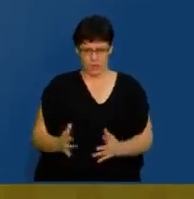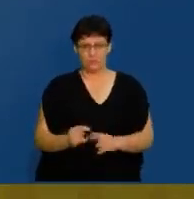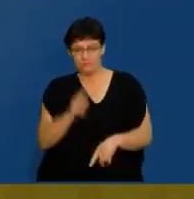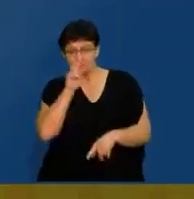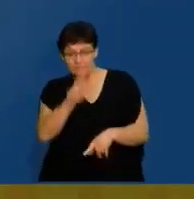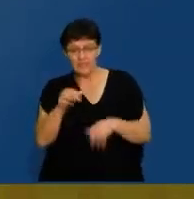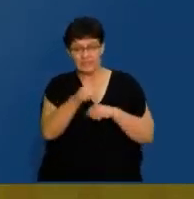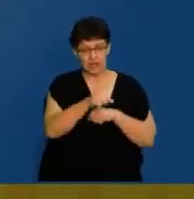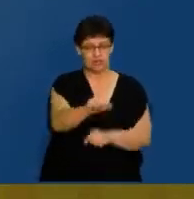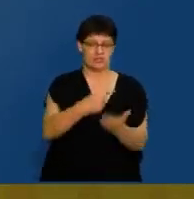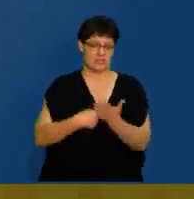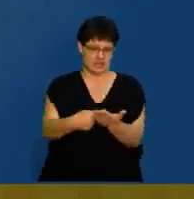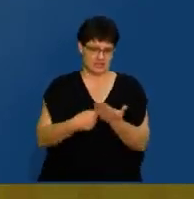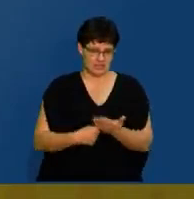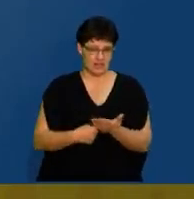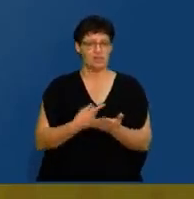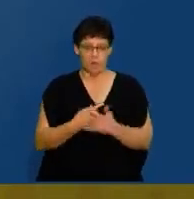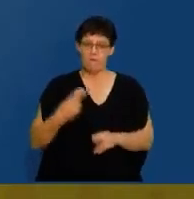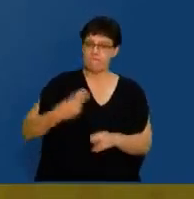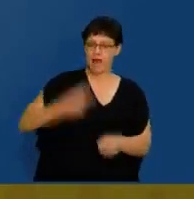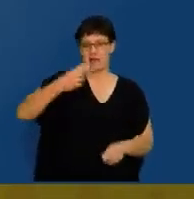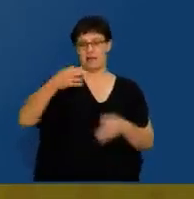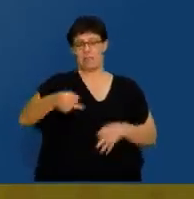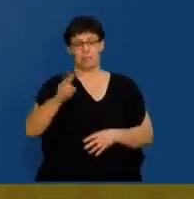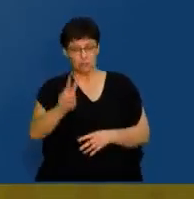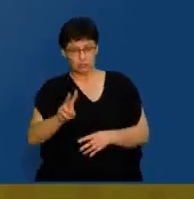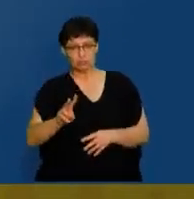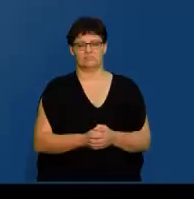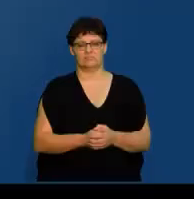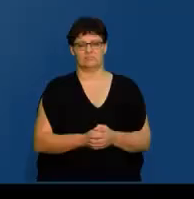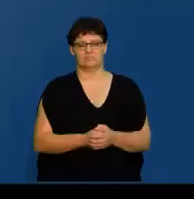that's going to help you better prepare for your final paper 2.